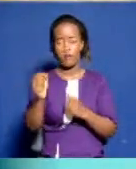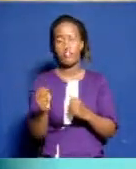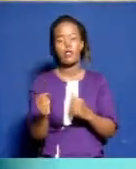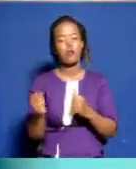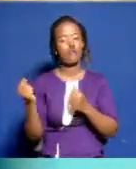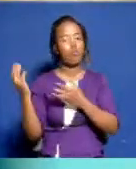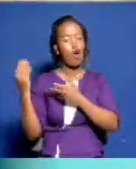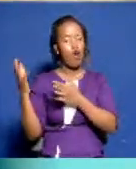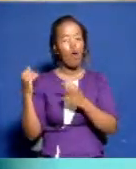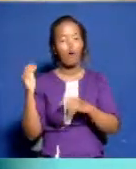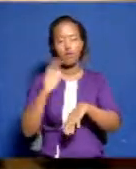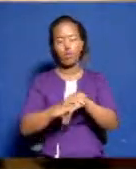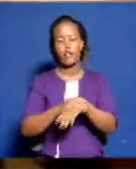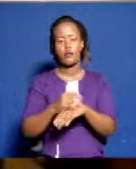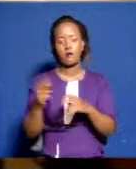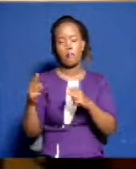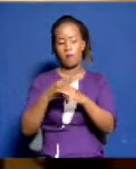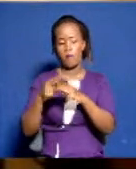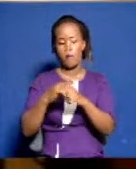to receive theirs.